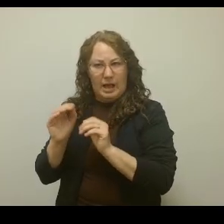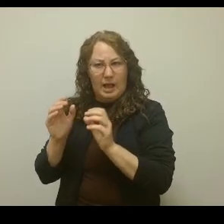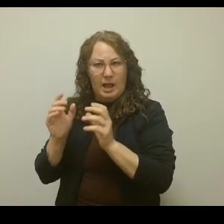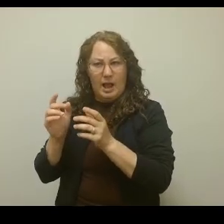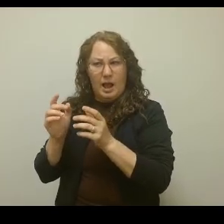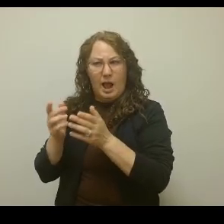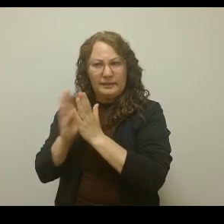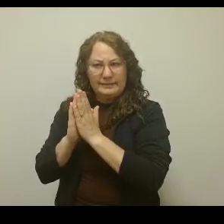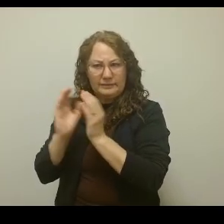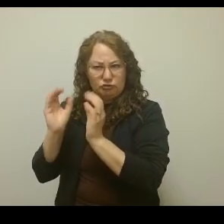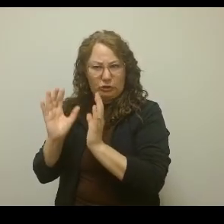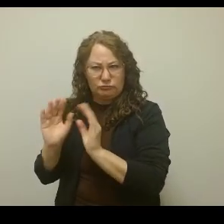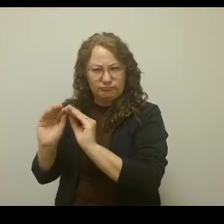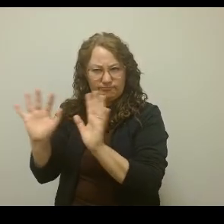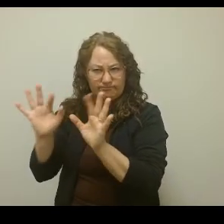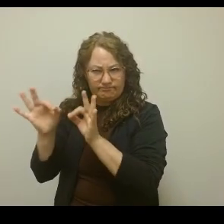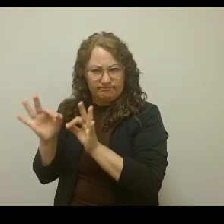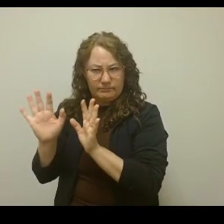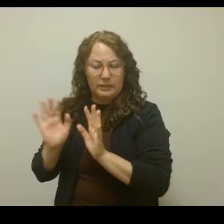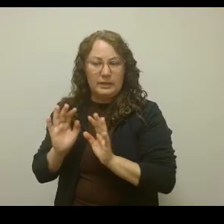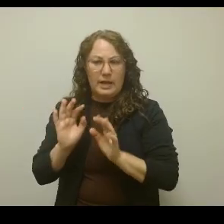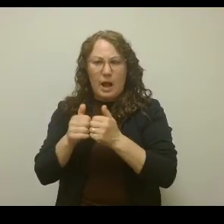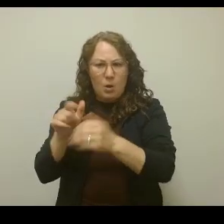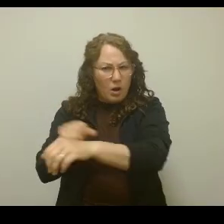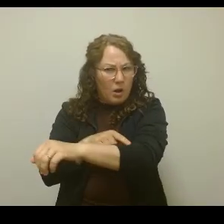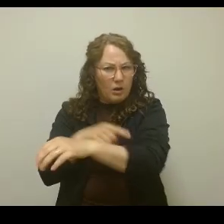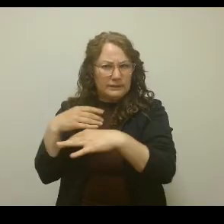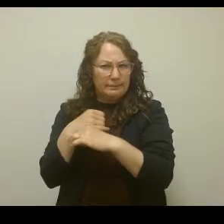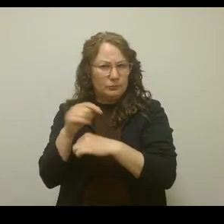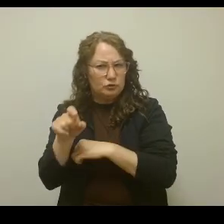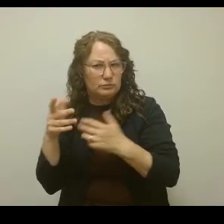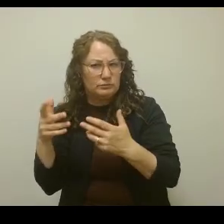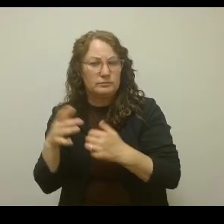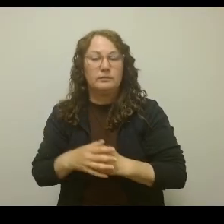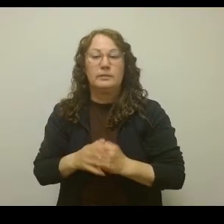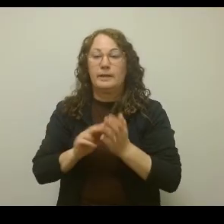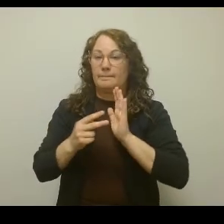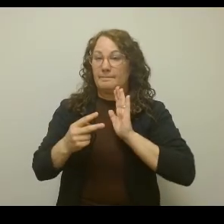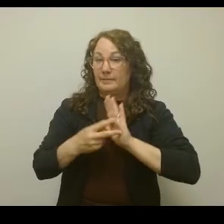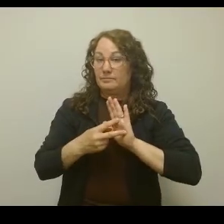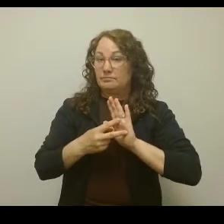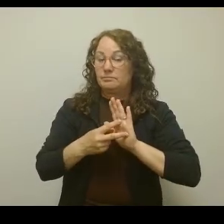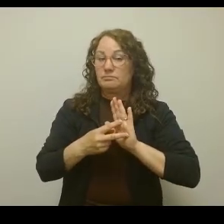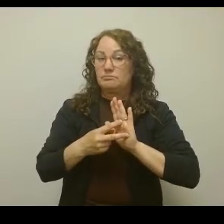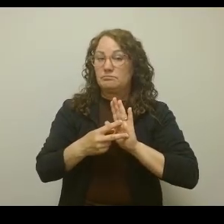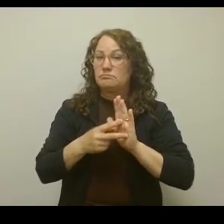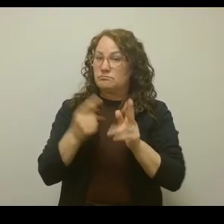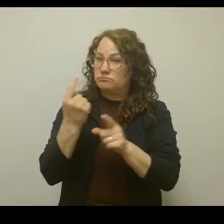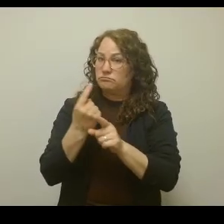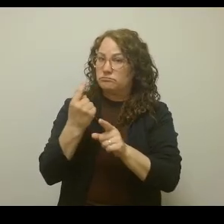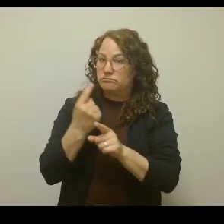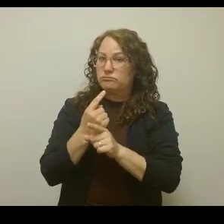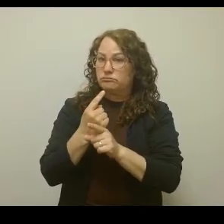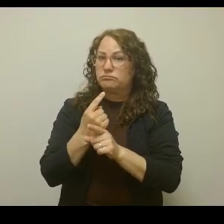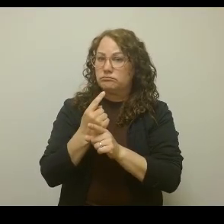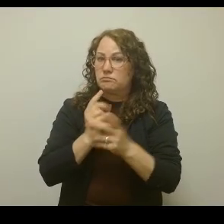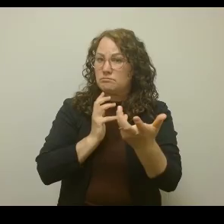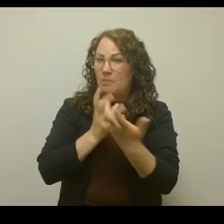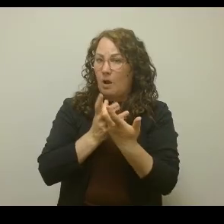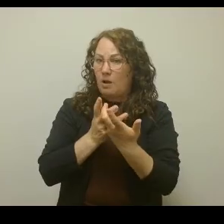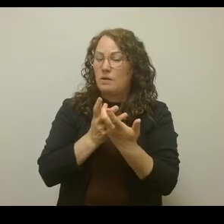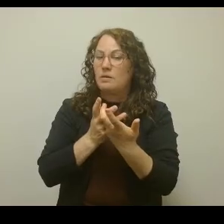instructor on the length of the summary so that you are sure of the